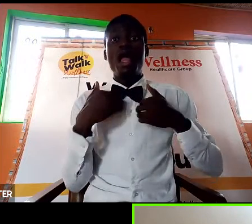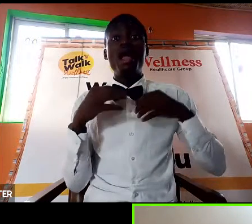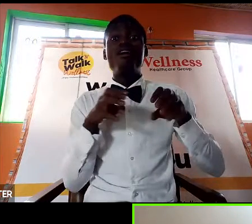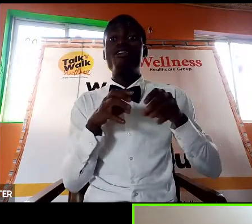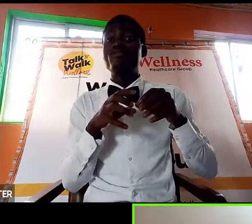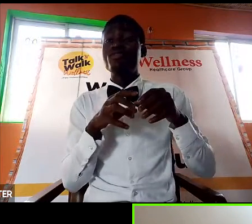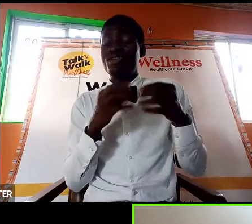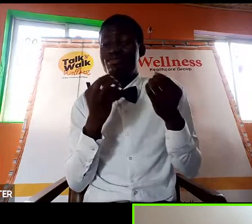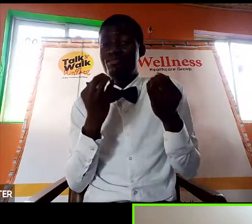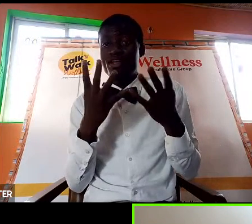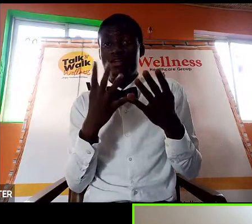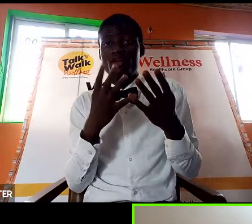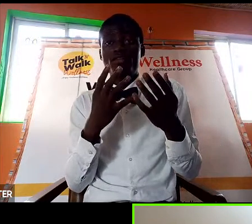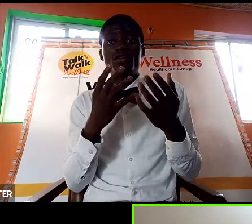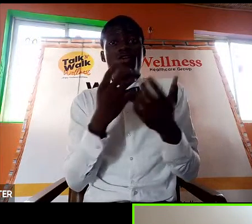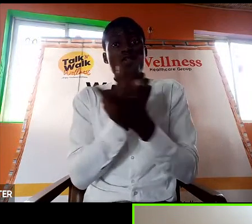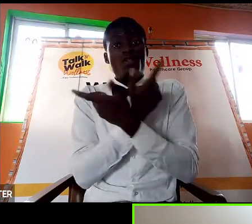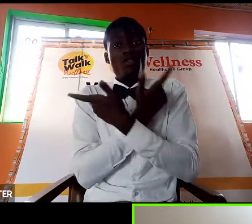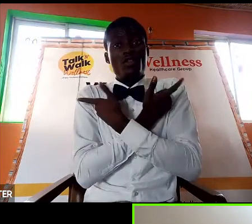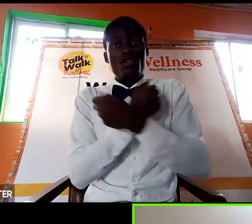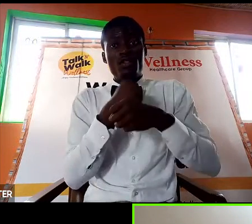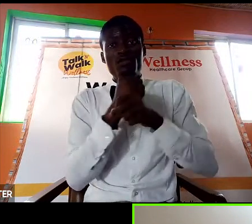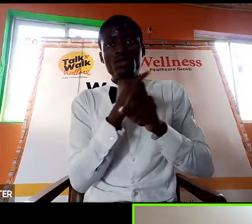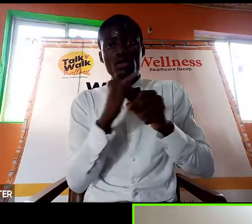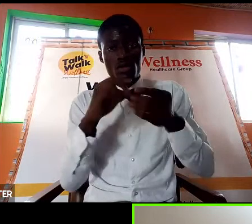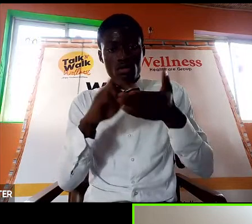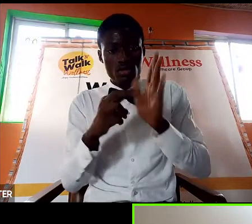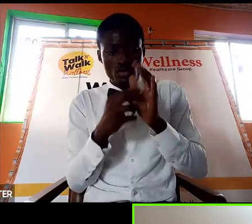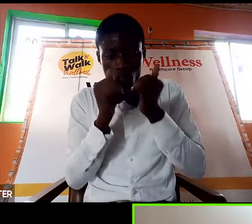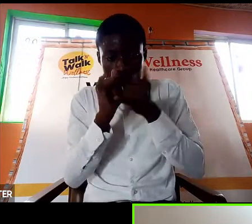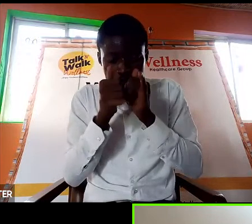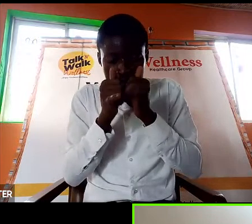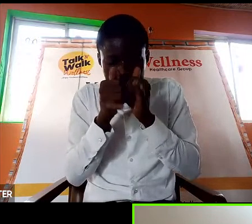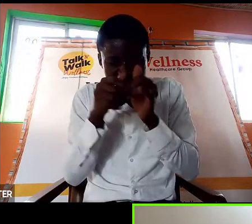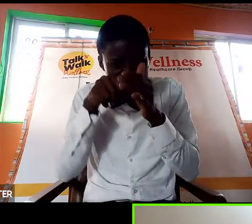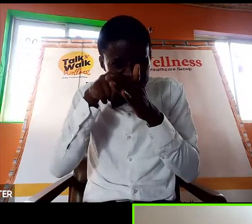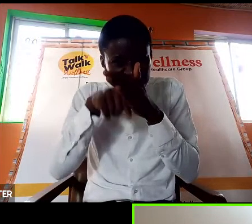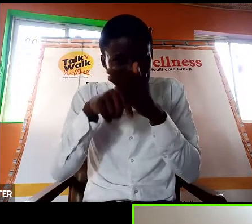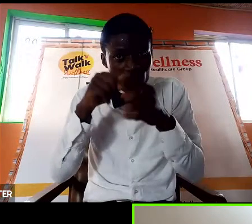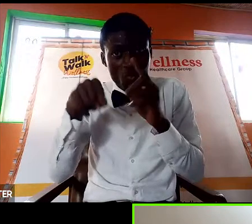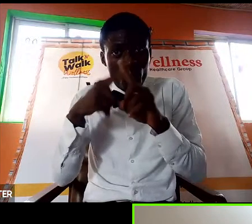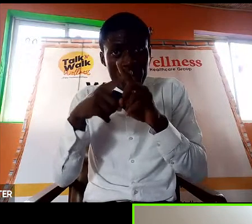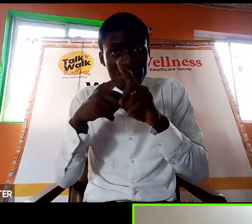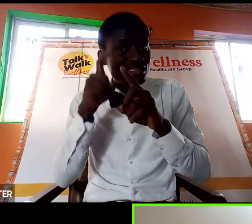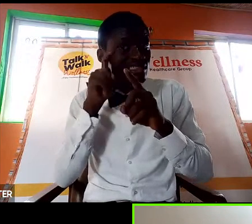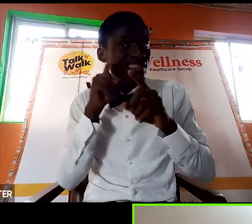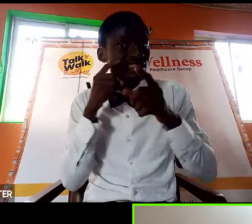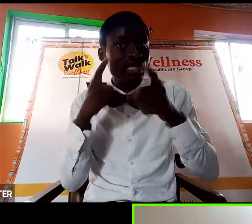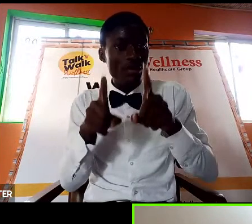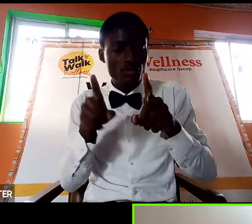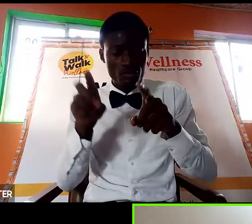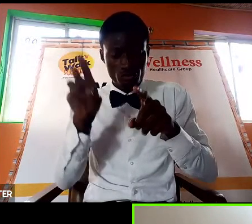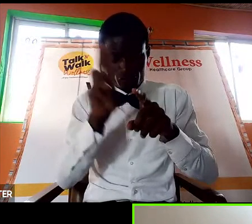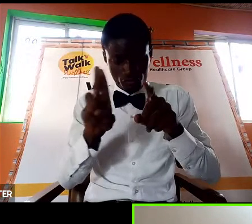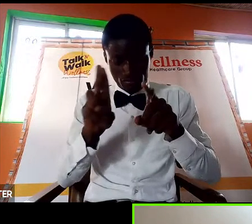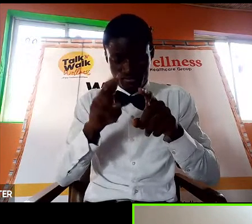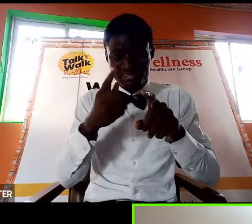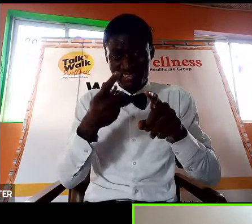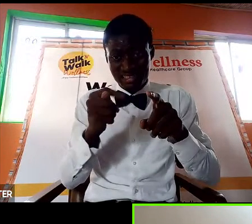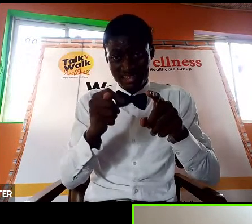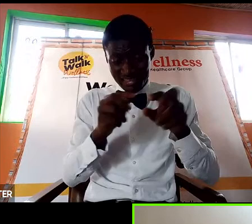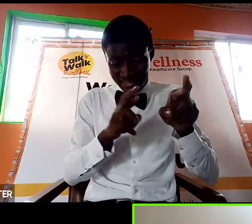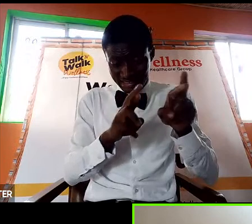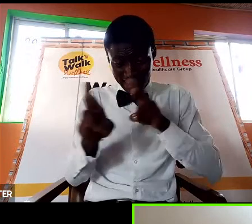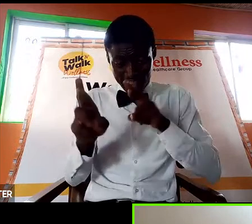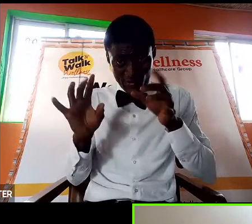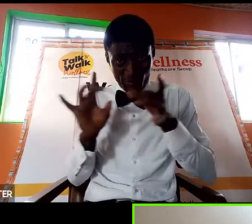sex, when sex happens, you just leverage on the already built-in connection that you already have, right? But